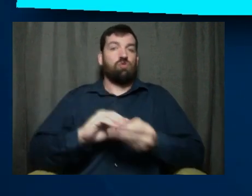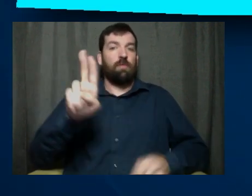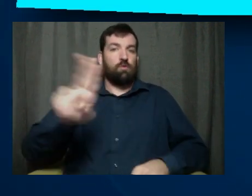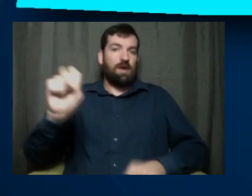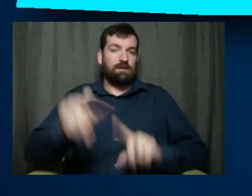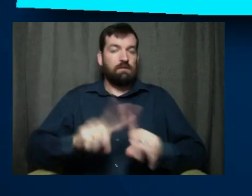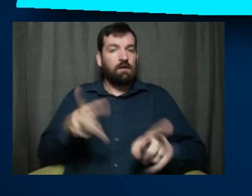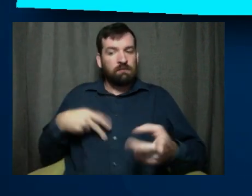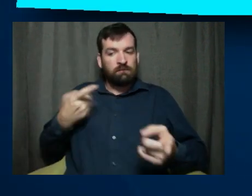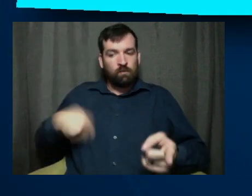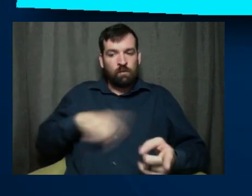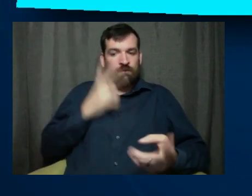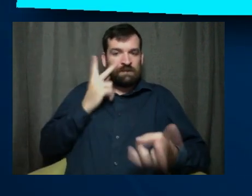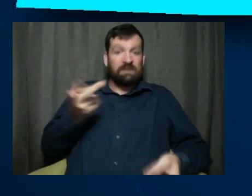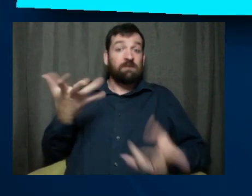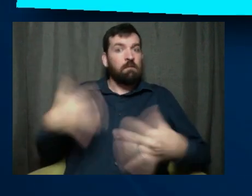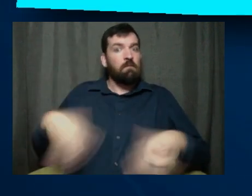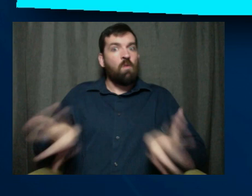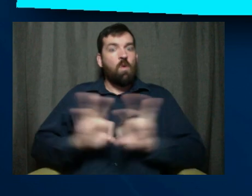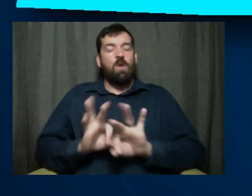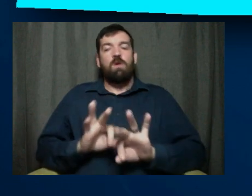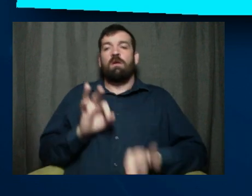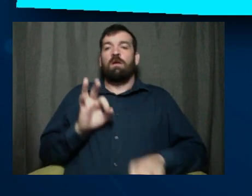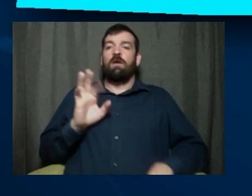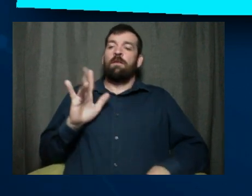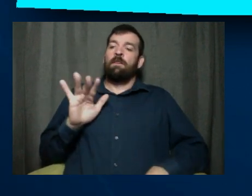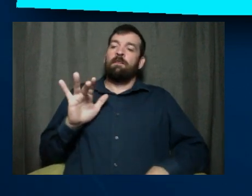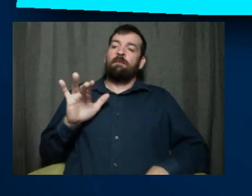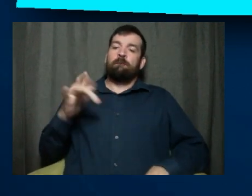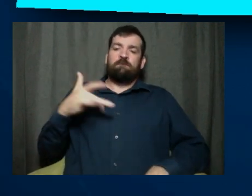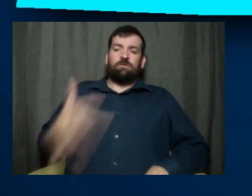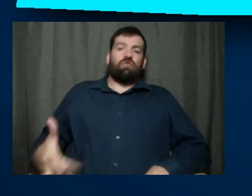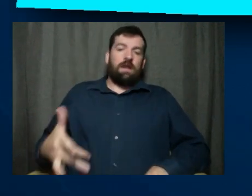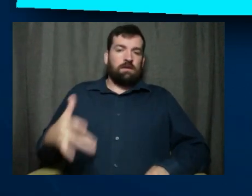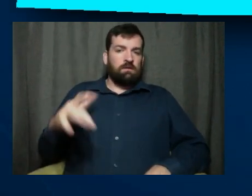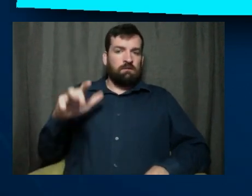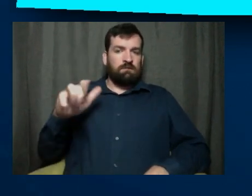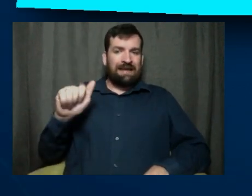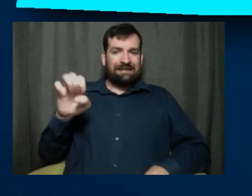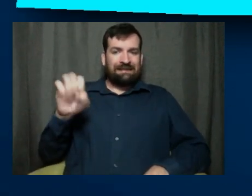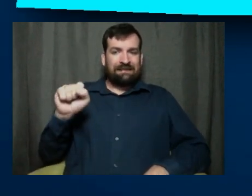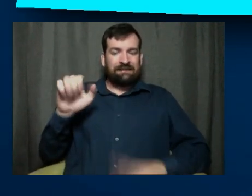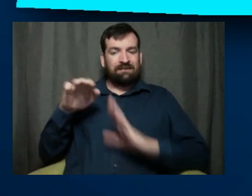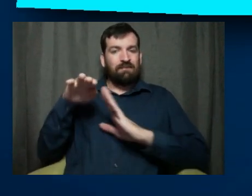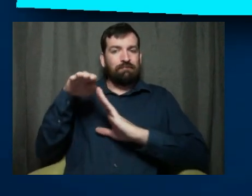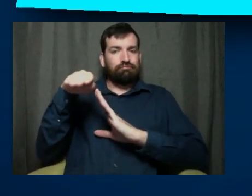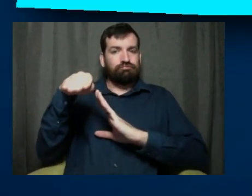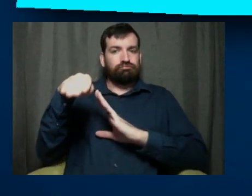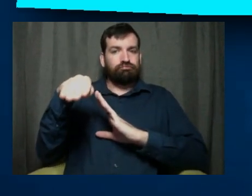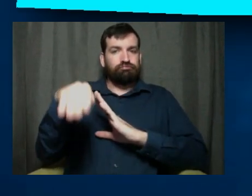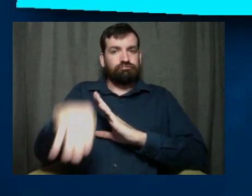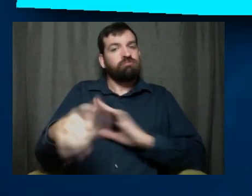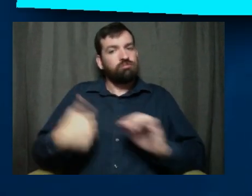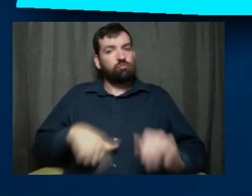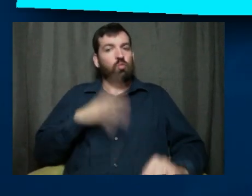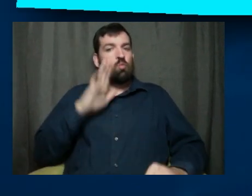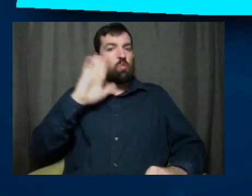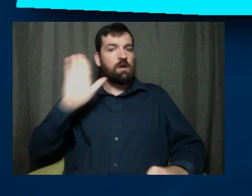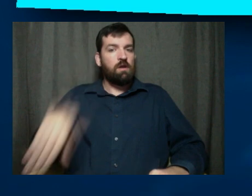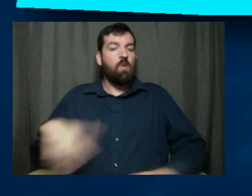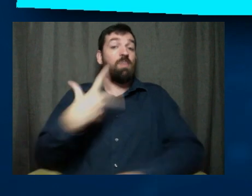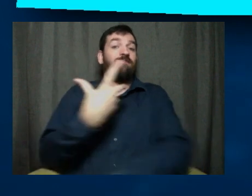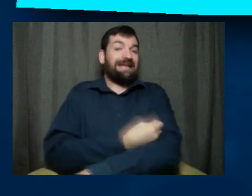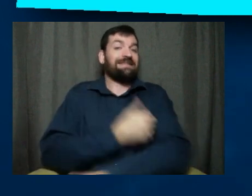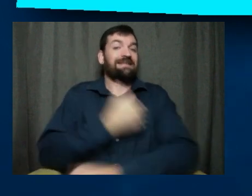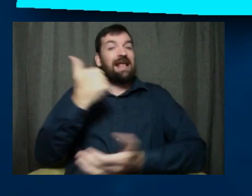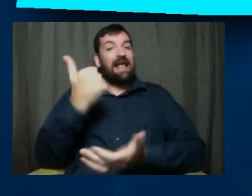seen and I think is important is the trend of cases is down And we know that the vaccine is helping as